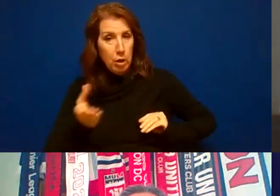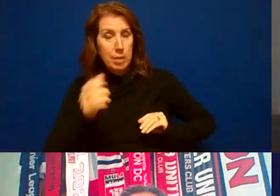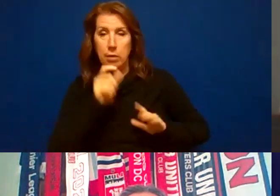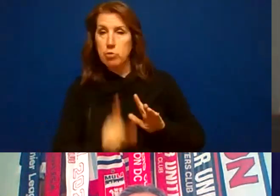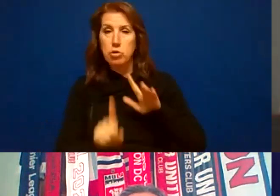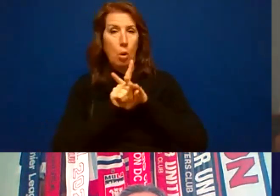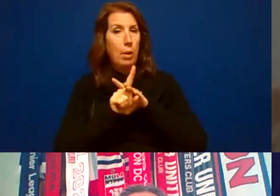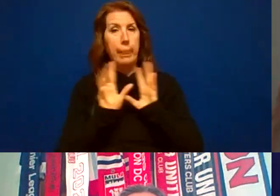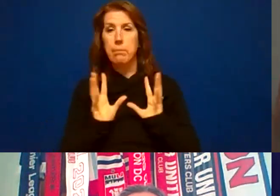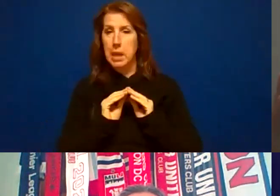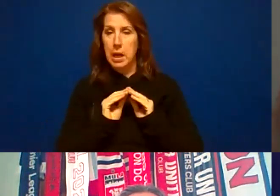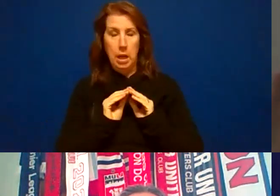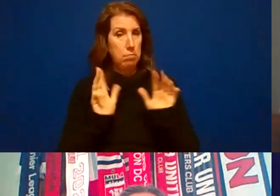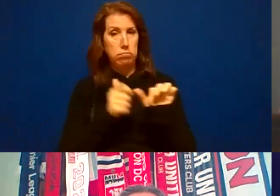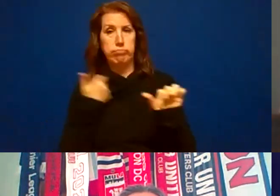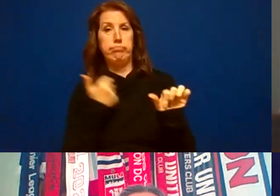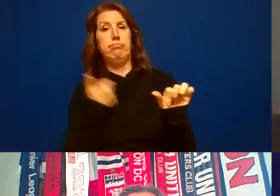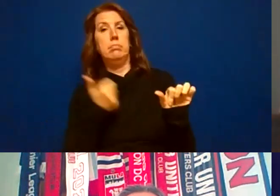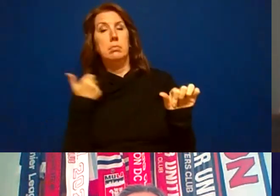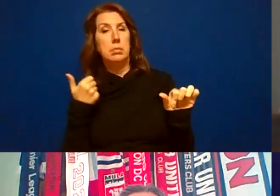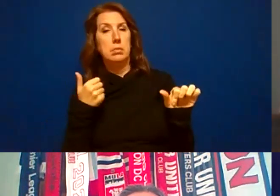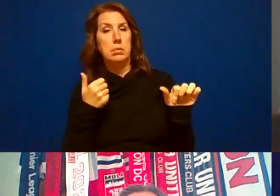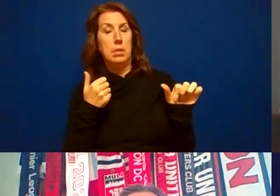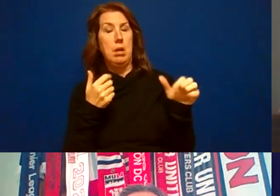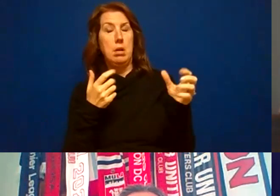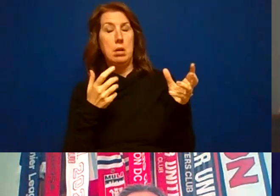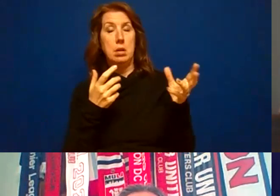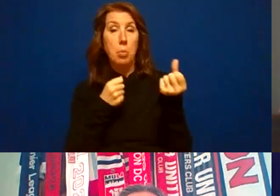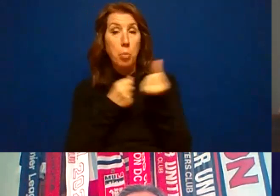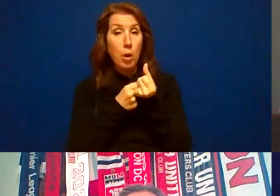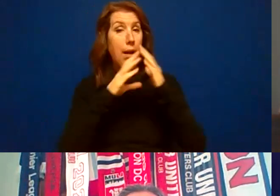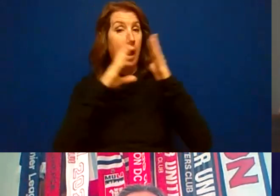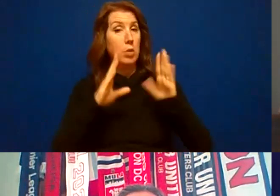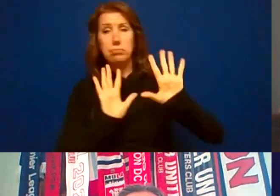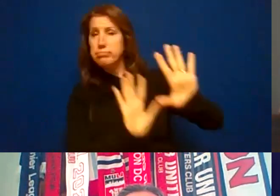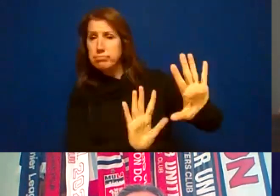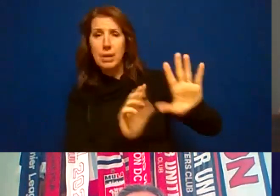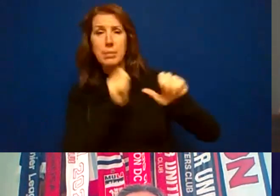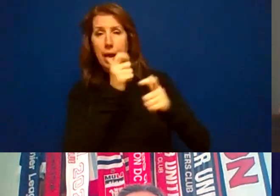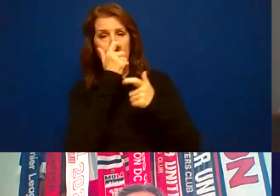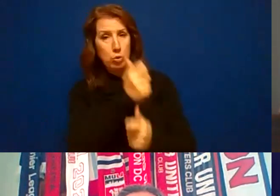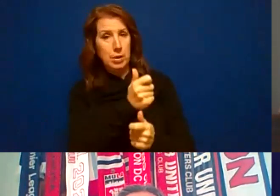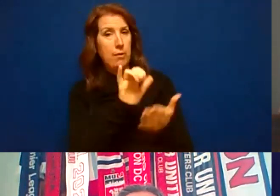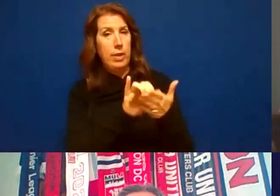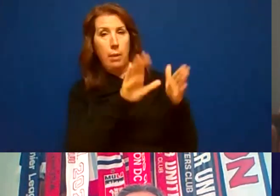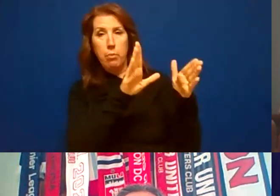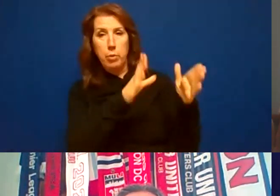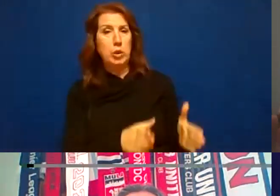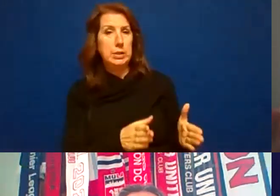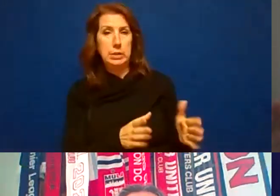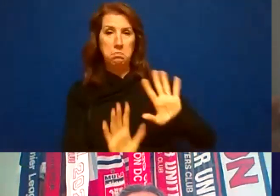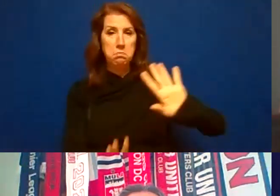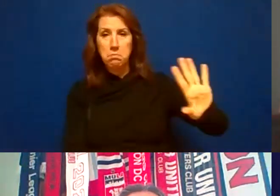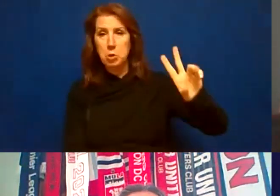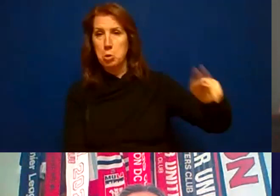at your sessions. I don't want to hear about supported housing. I'm not interested in it for this person.